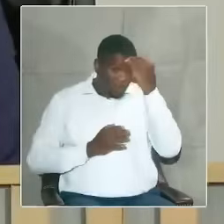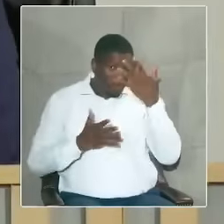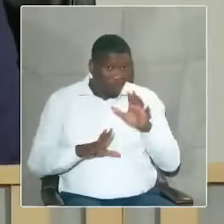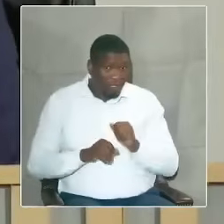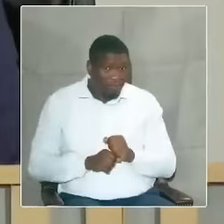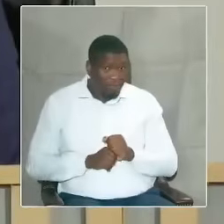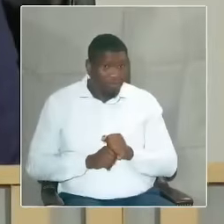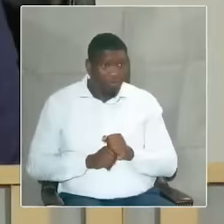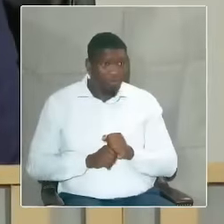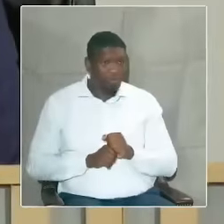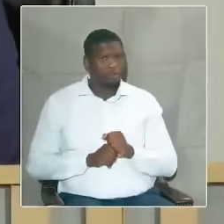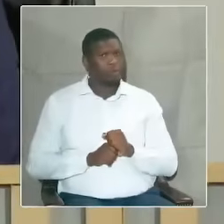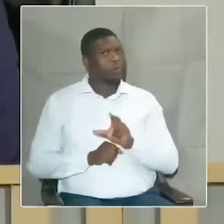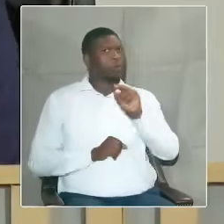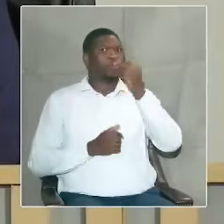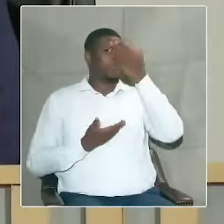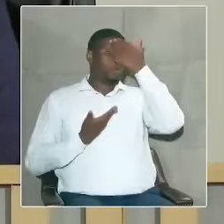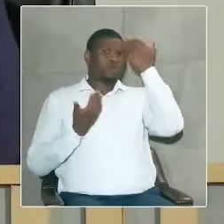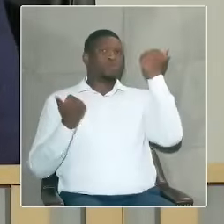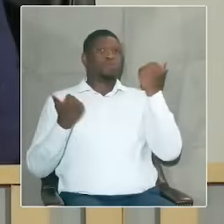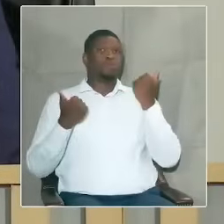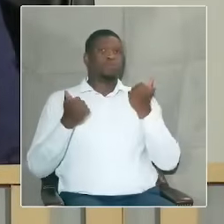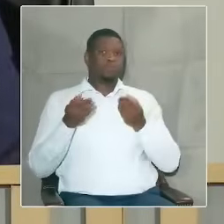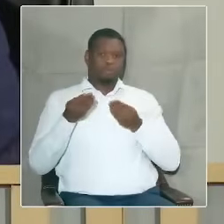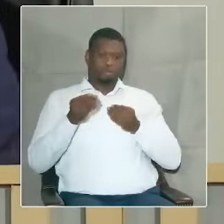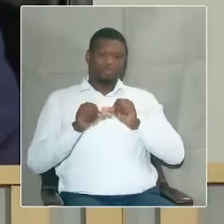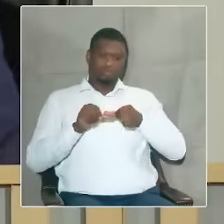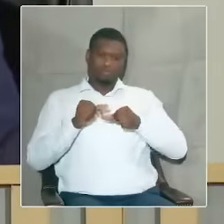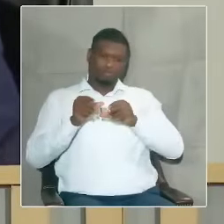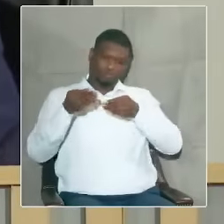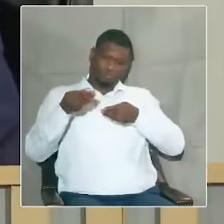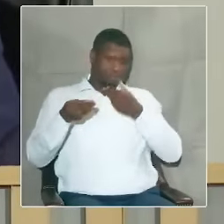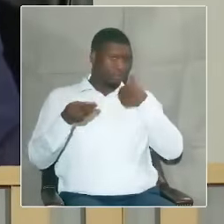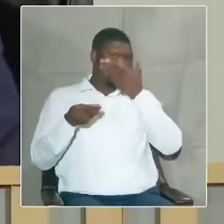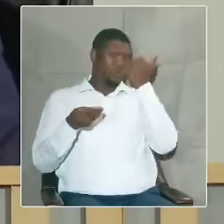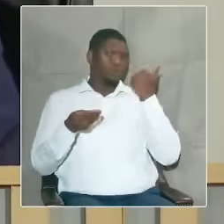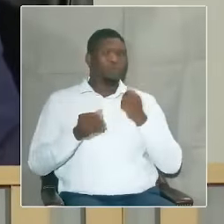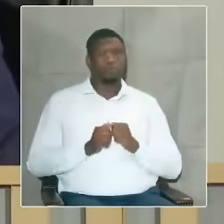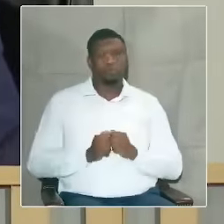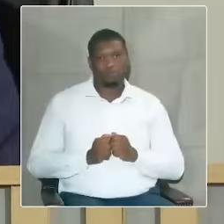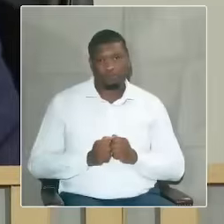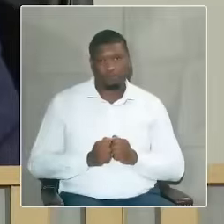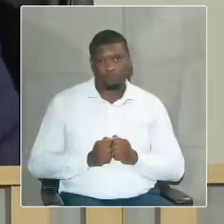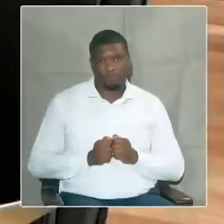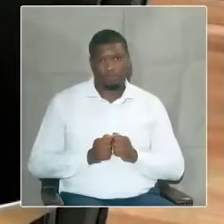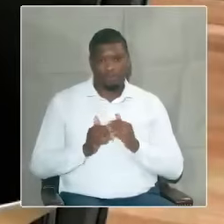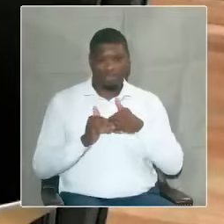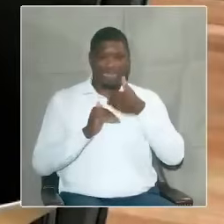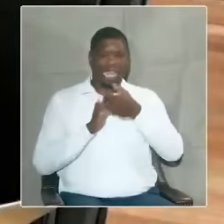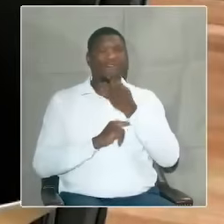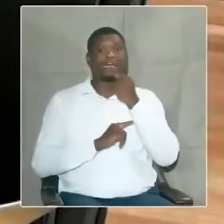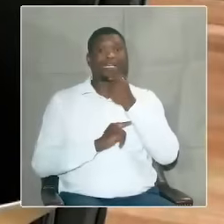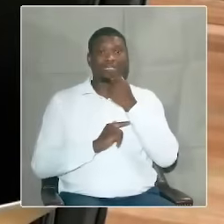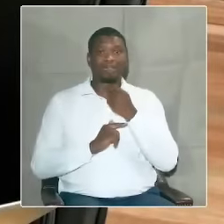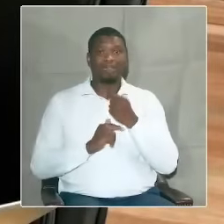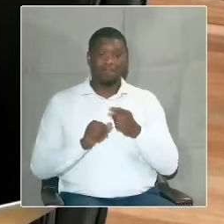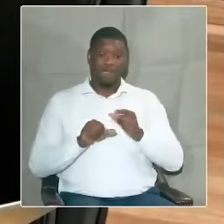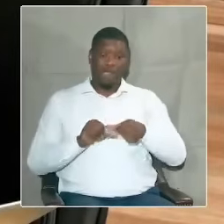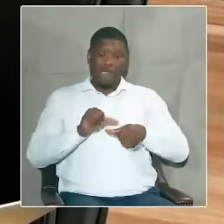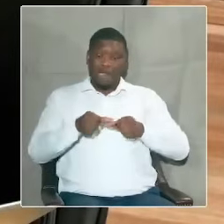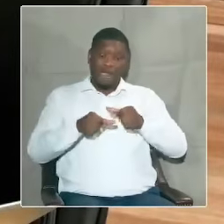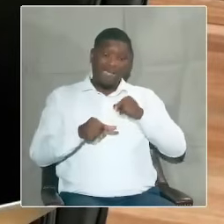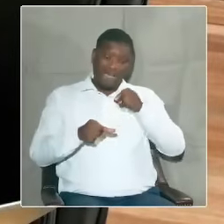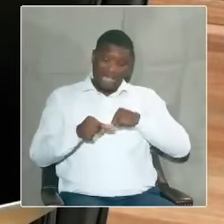No, I don't know those measures. And he continues, he says, these measures must ensure